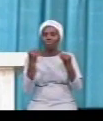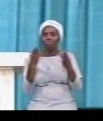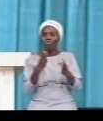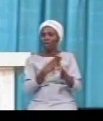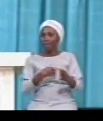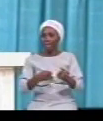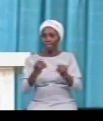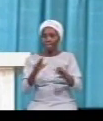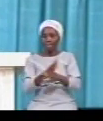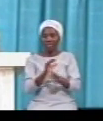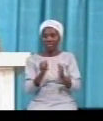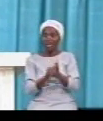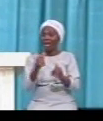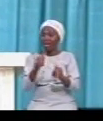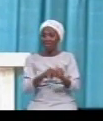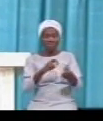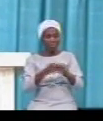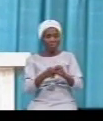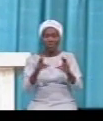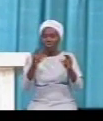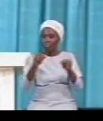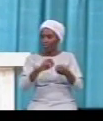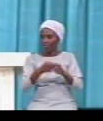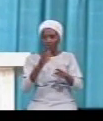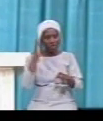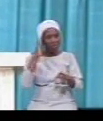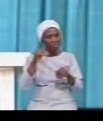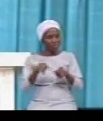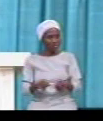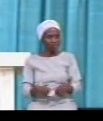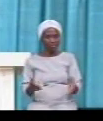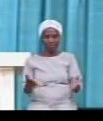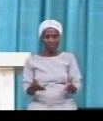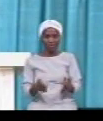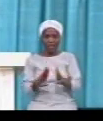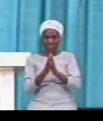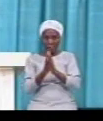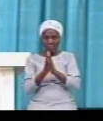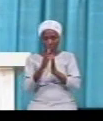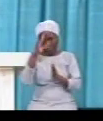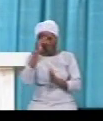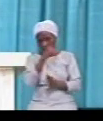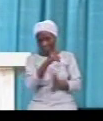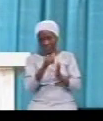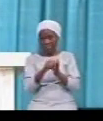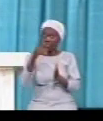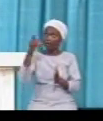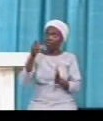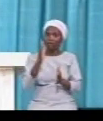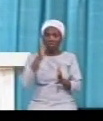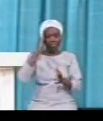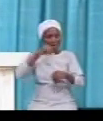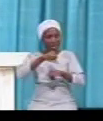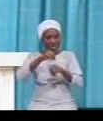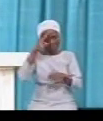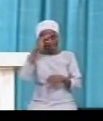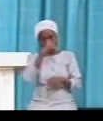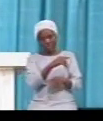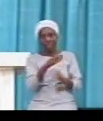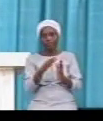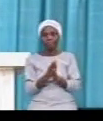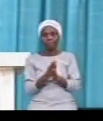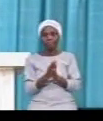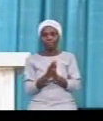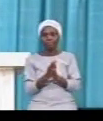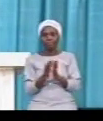here, as he ministers, no problem will remain. Let's pray for him, that God will anoint him. that you will minister as an oracle of God. You